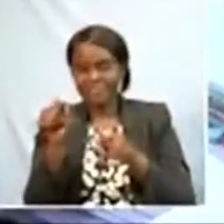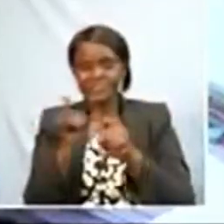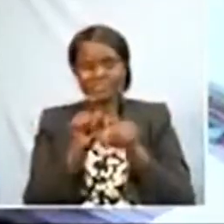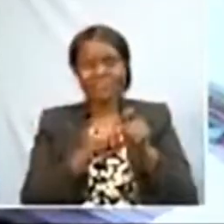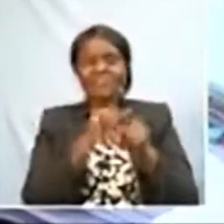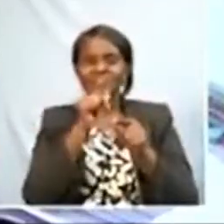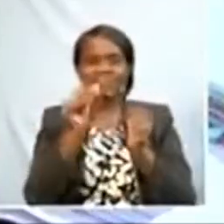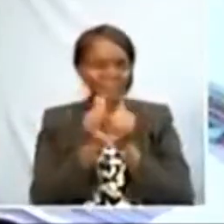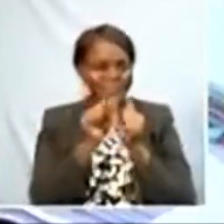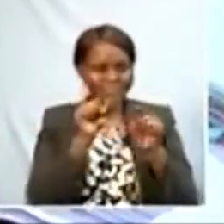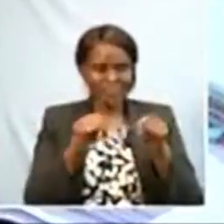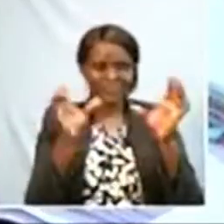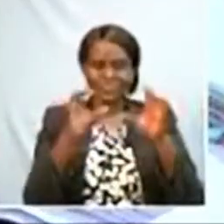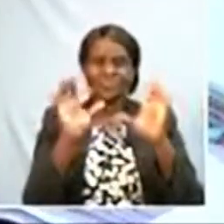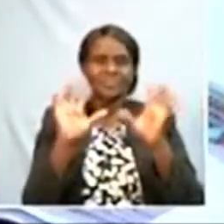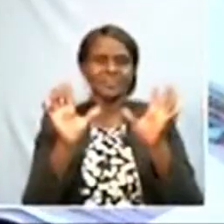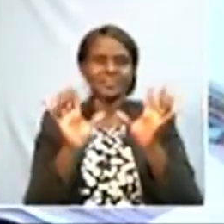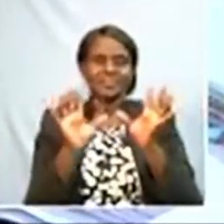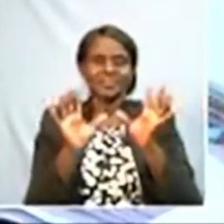not at this committee.